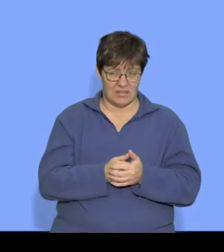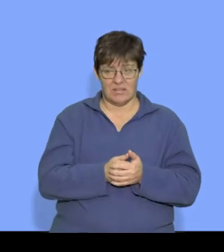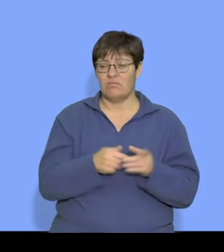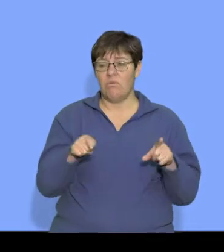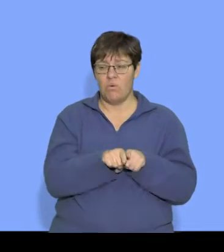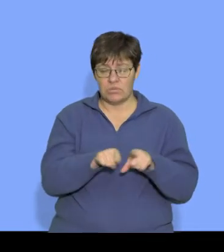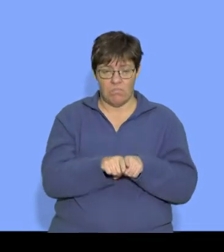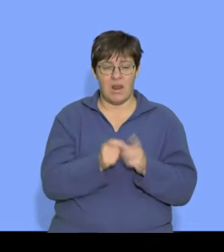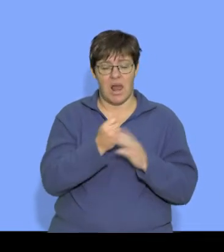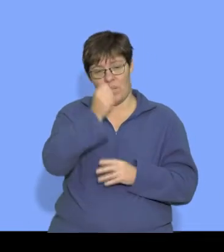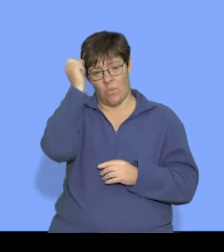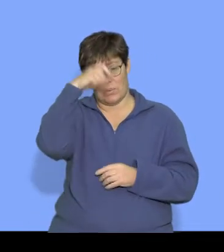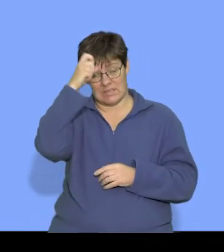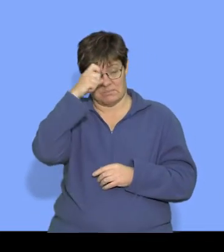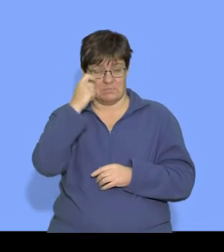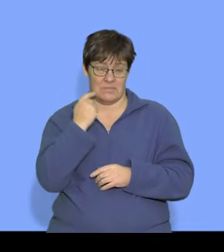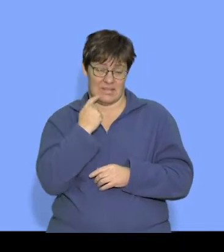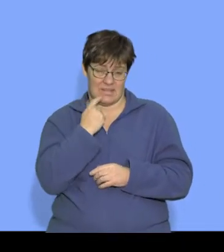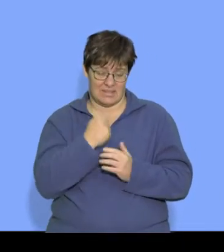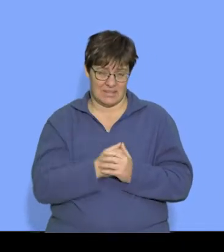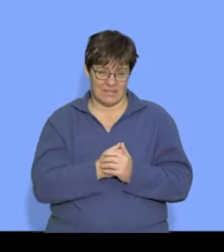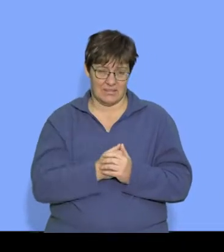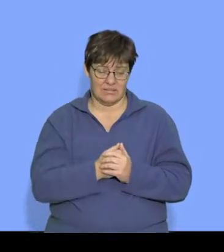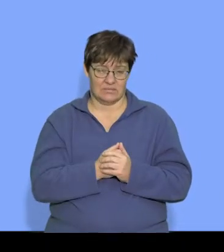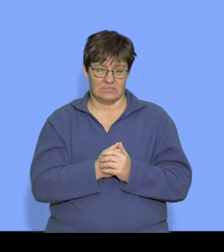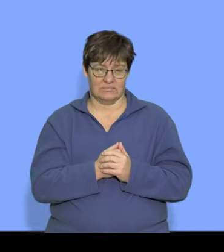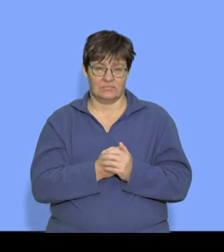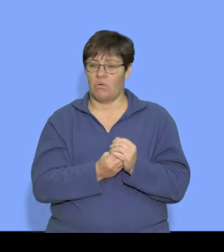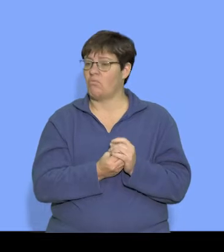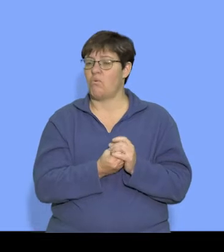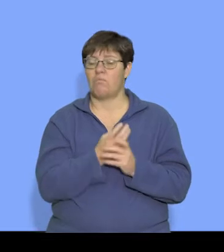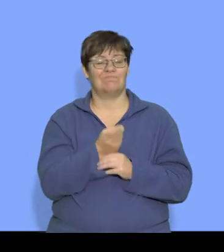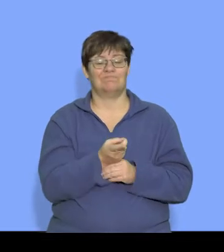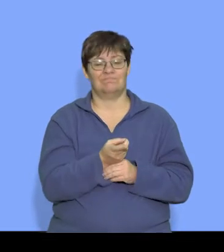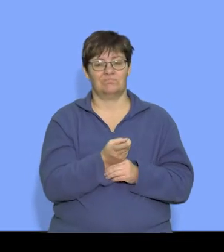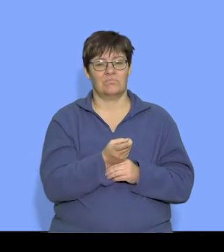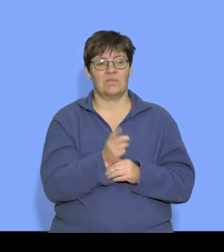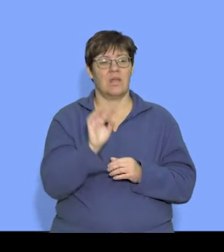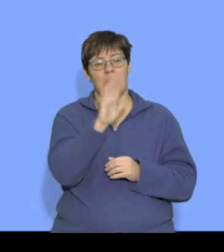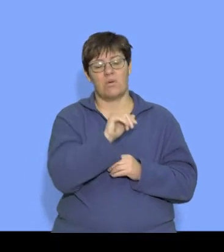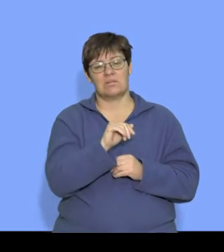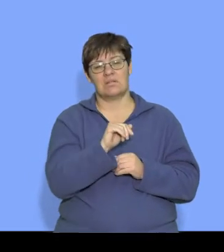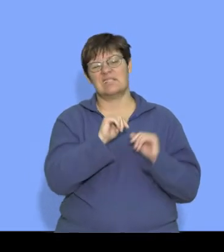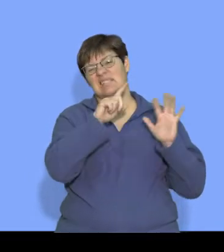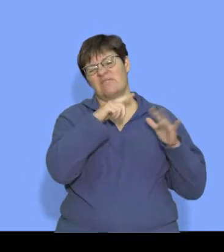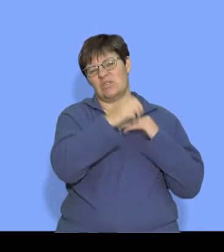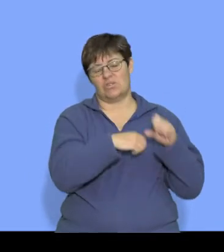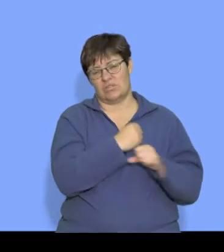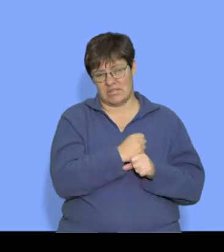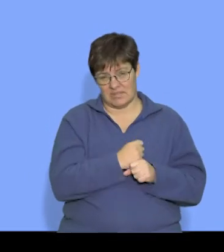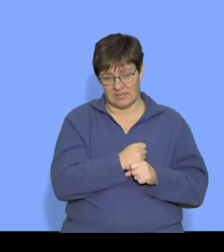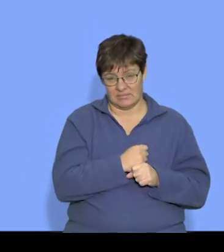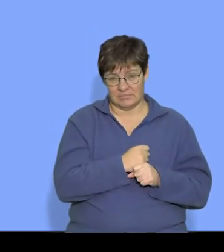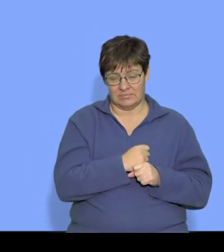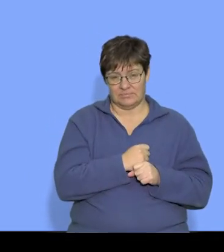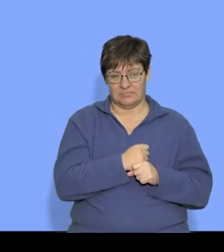referred to as your wisdom. You are not going to grow until these are about 17 years. So they